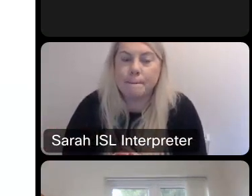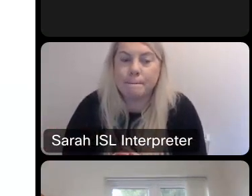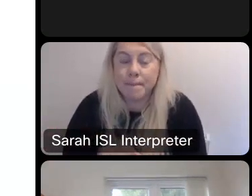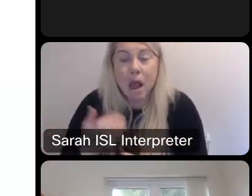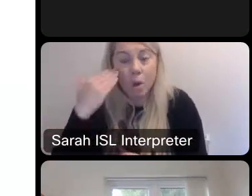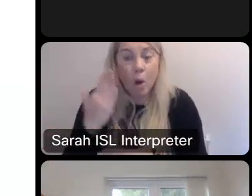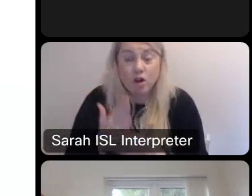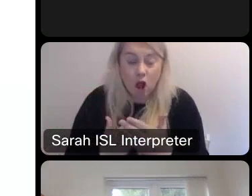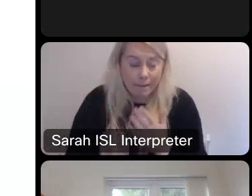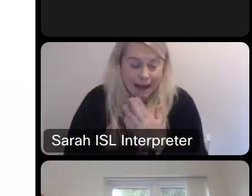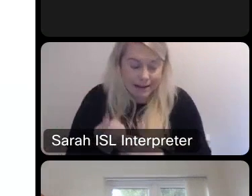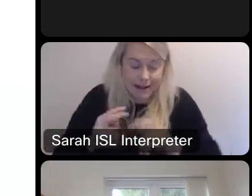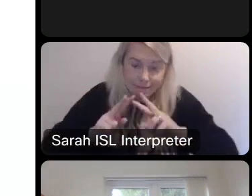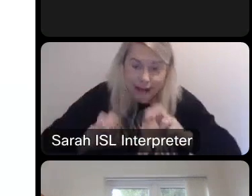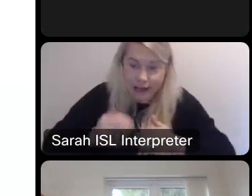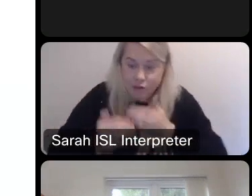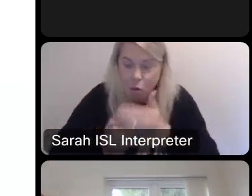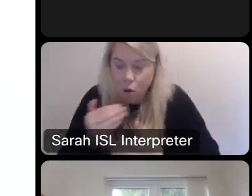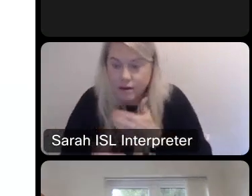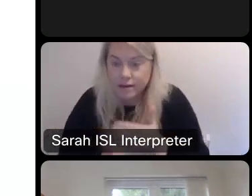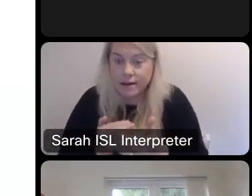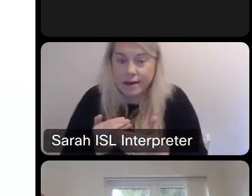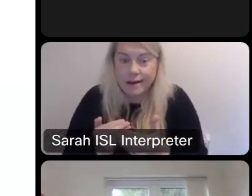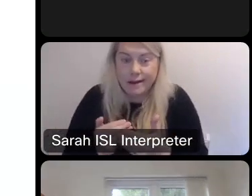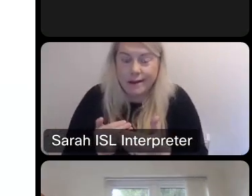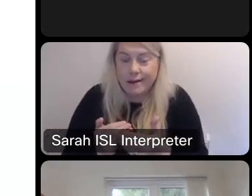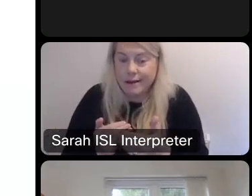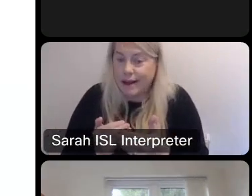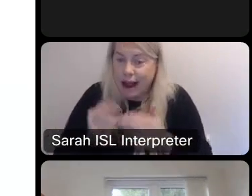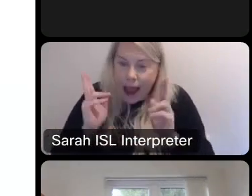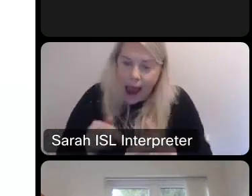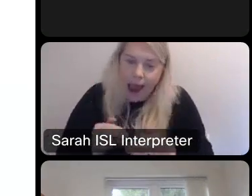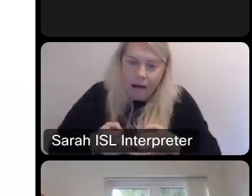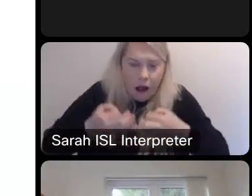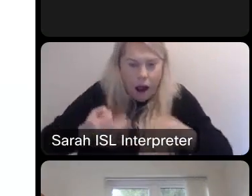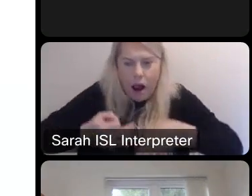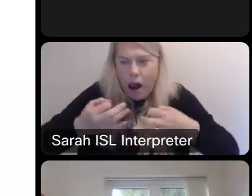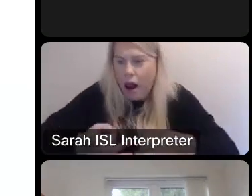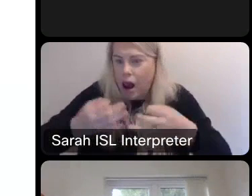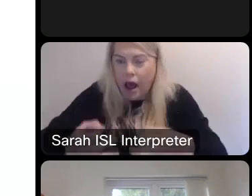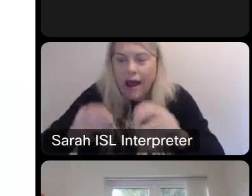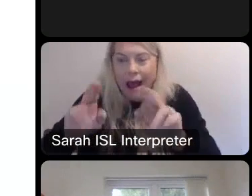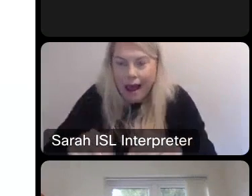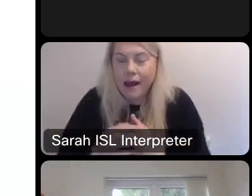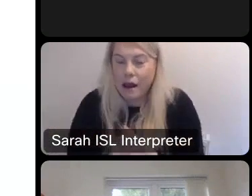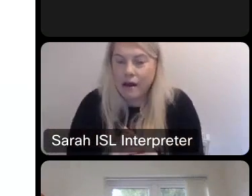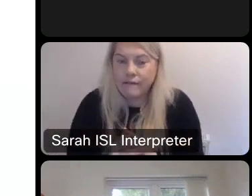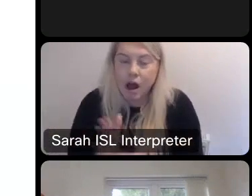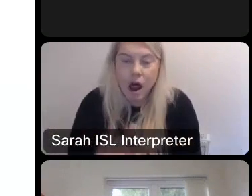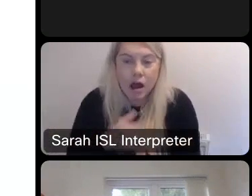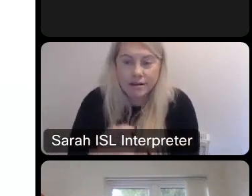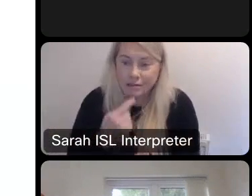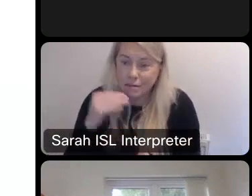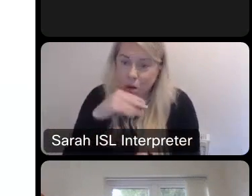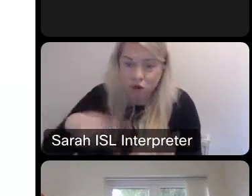incident investigation processes, the coroner's case, et cetera, can go on for quite a long time. So I suppose it's important that we support